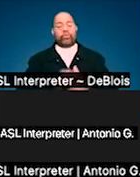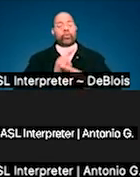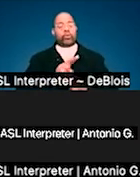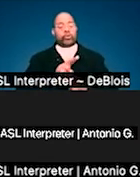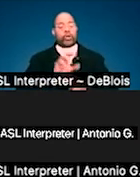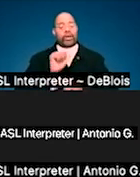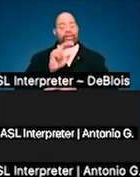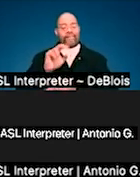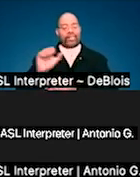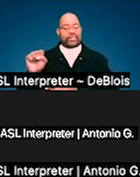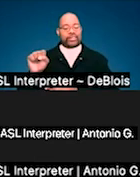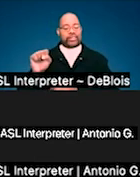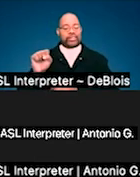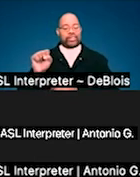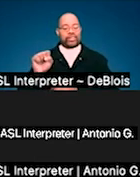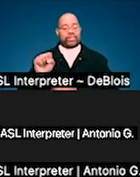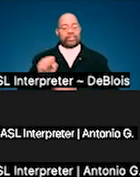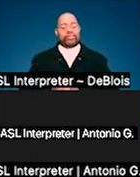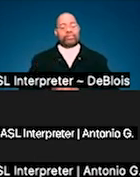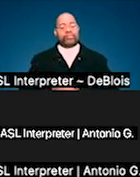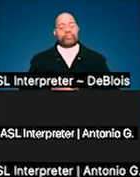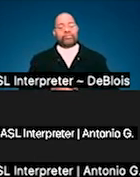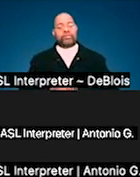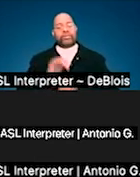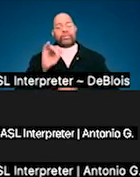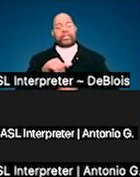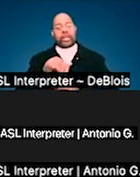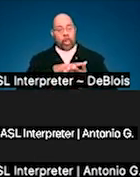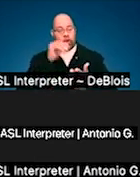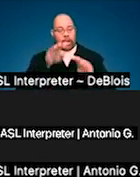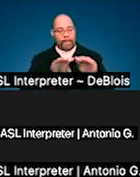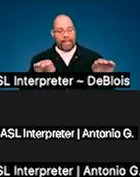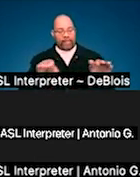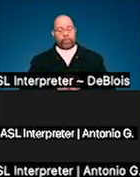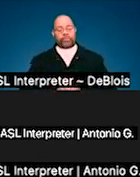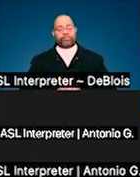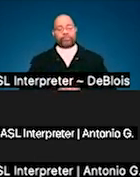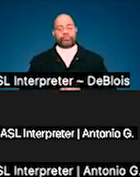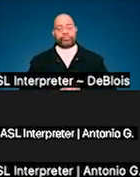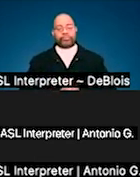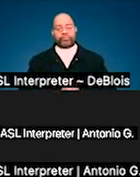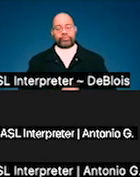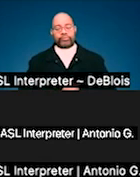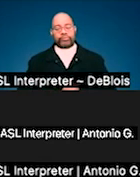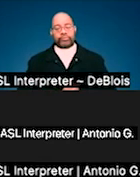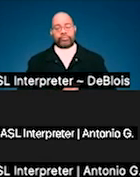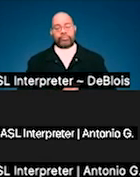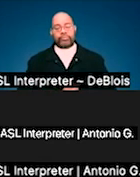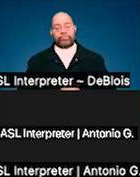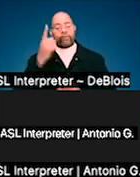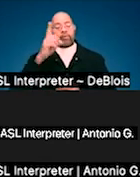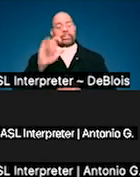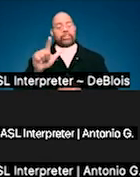Canvas, which is a learning platform for the